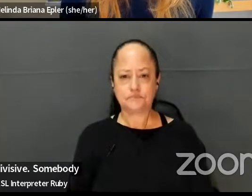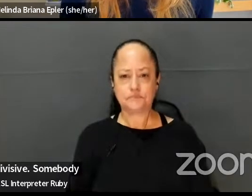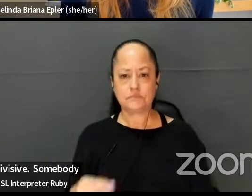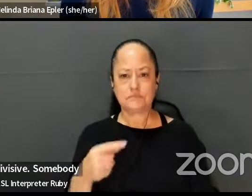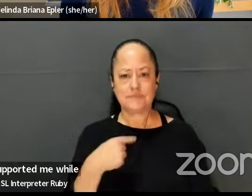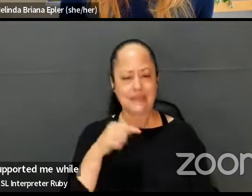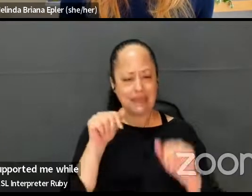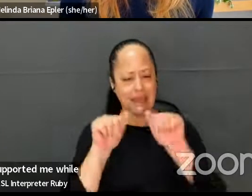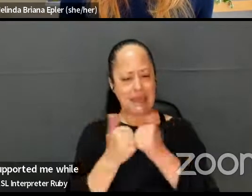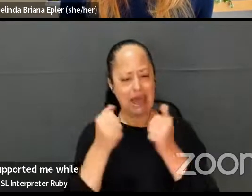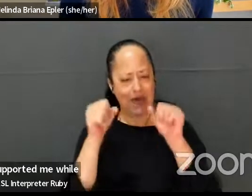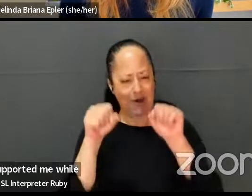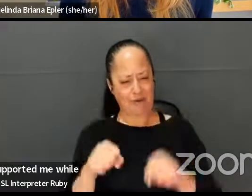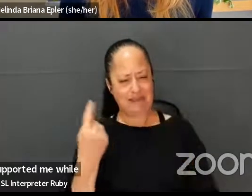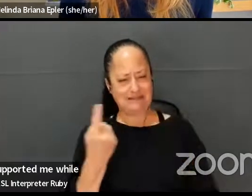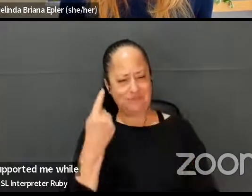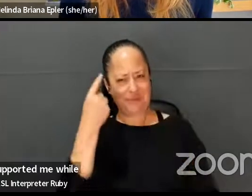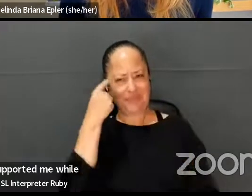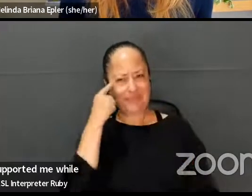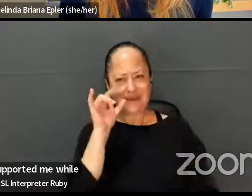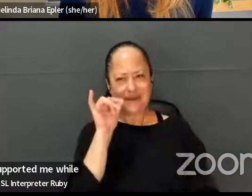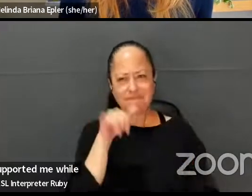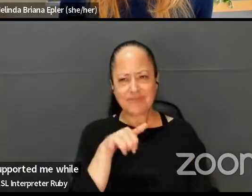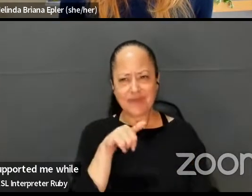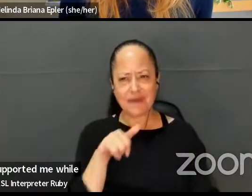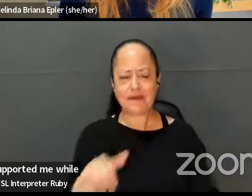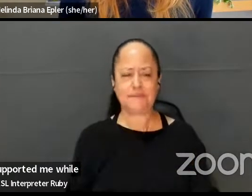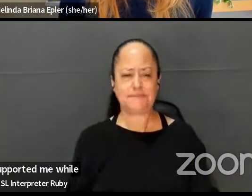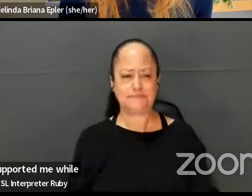anybody think such a thing, kind of thing? So